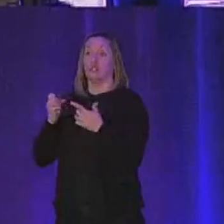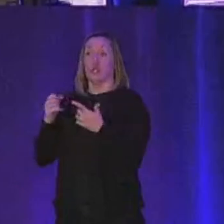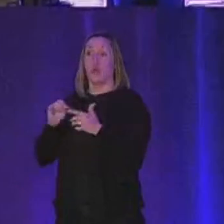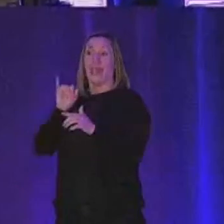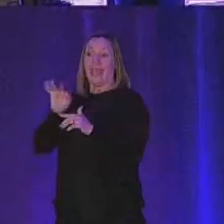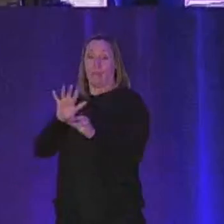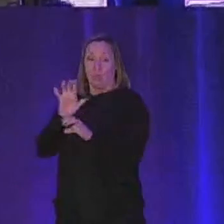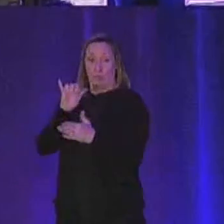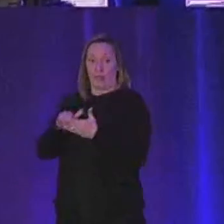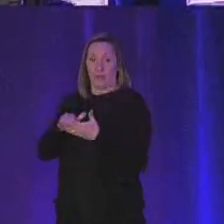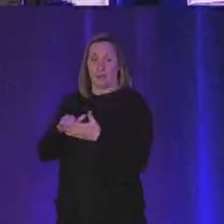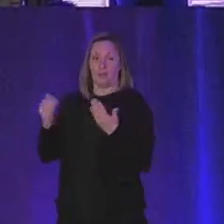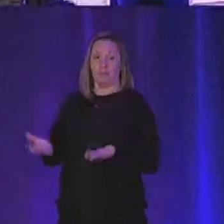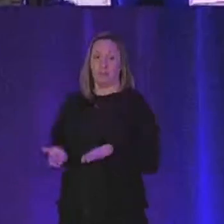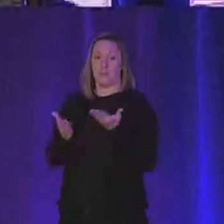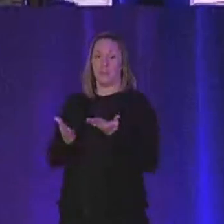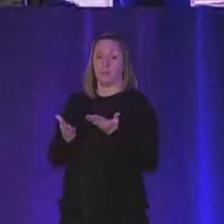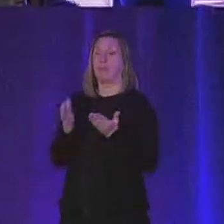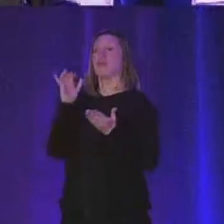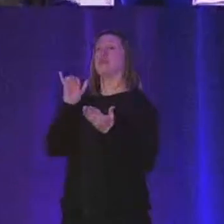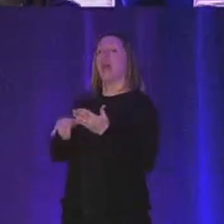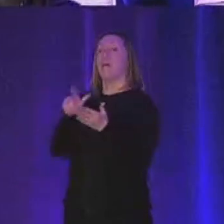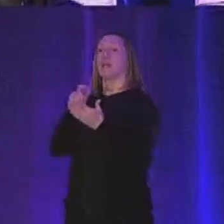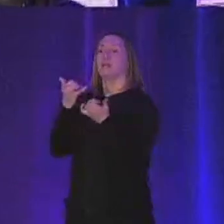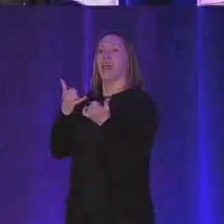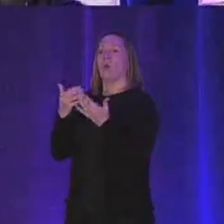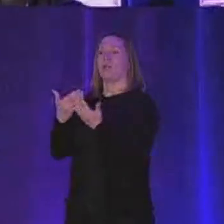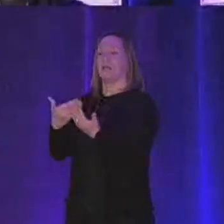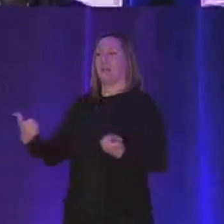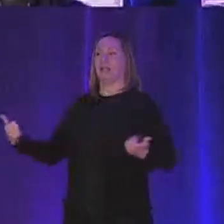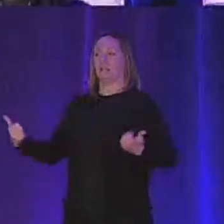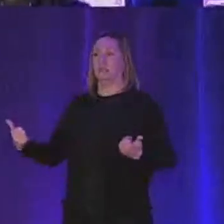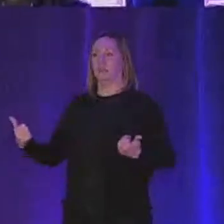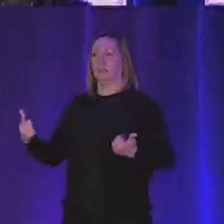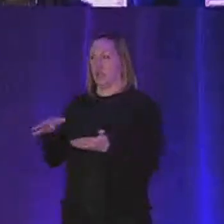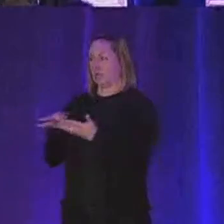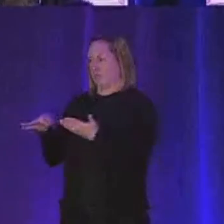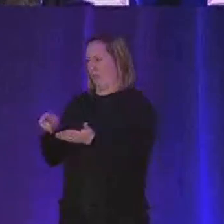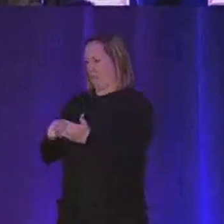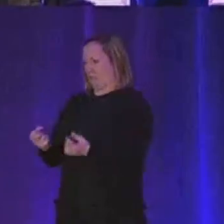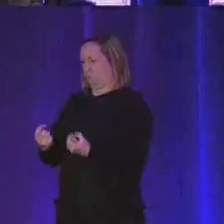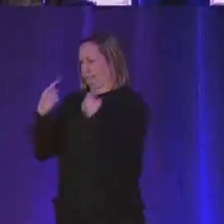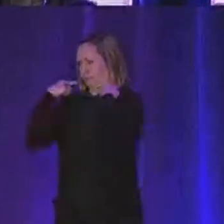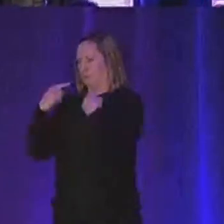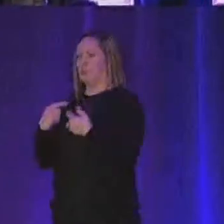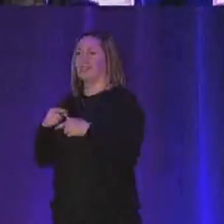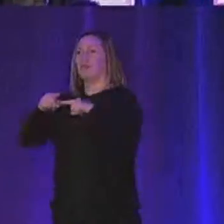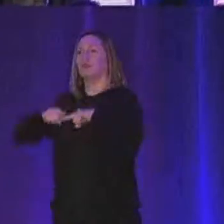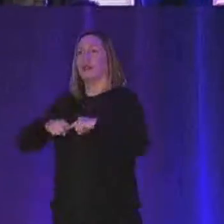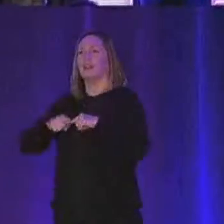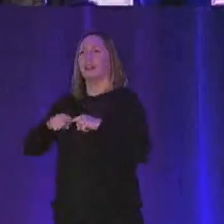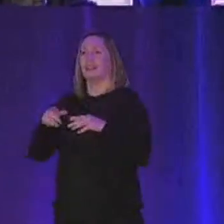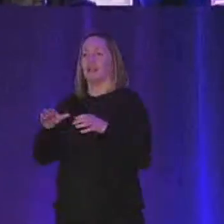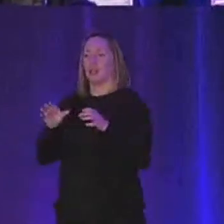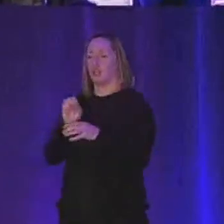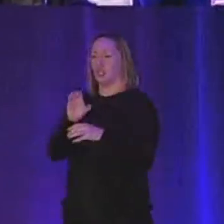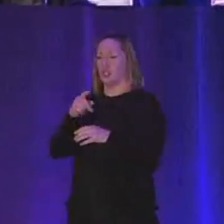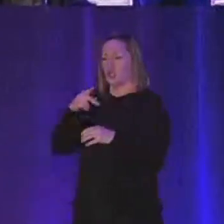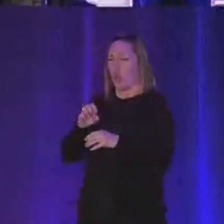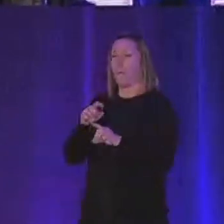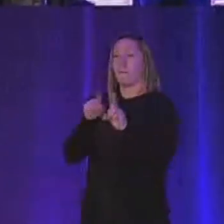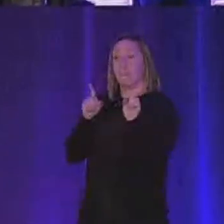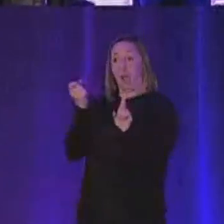do this, this now, because it's split out, has no idea what count is, because it was relying on the enclosing scope. But